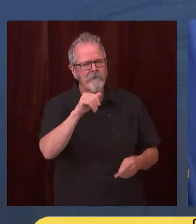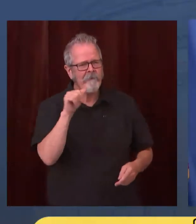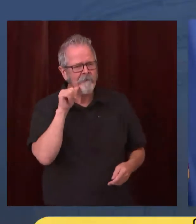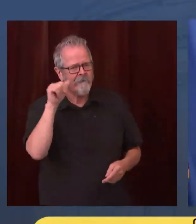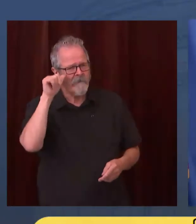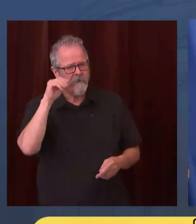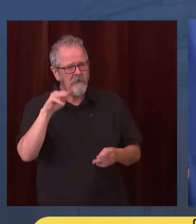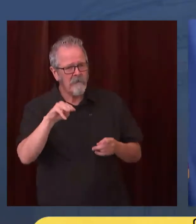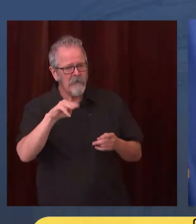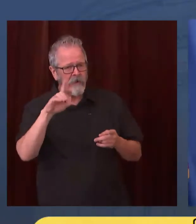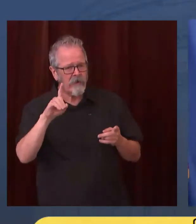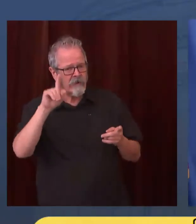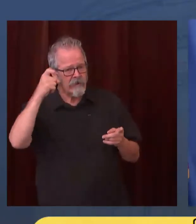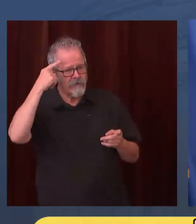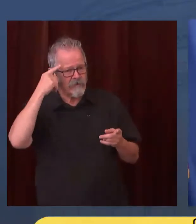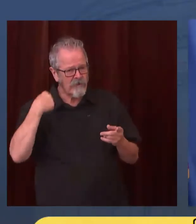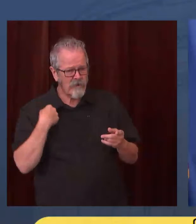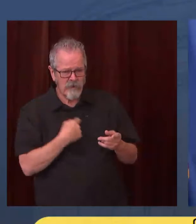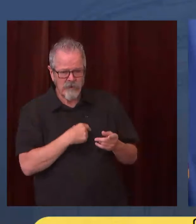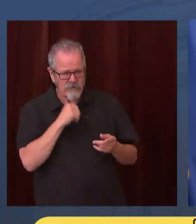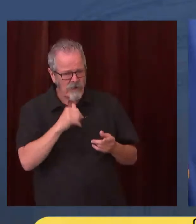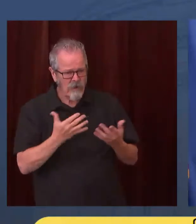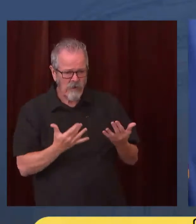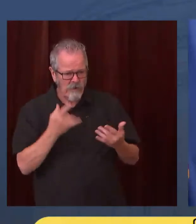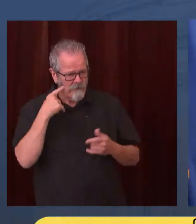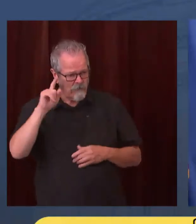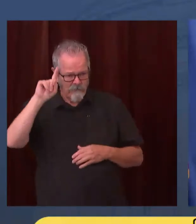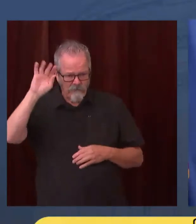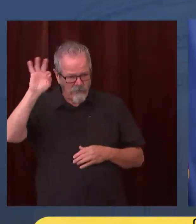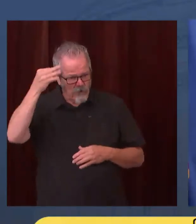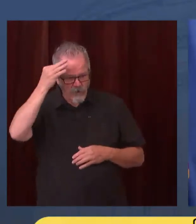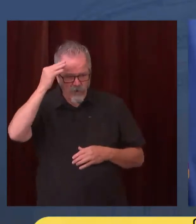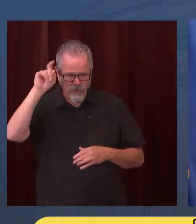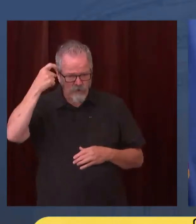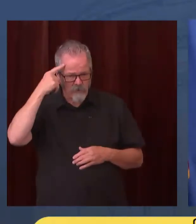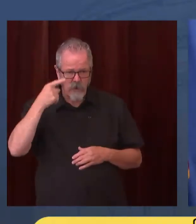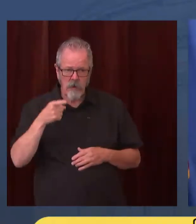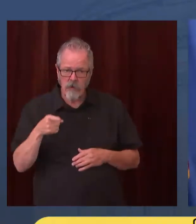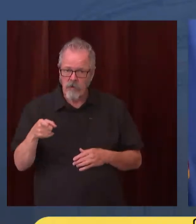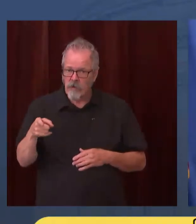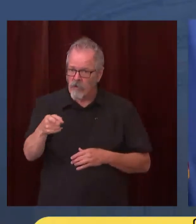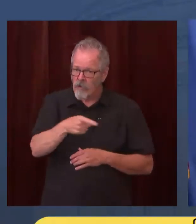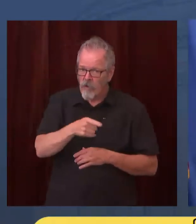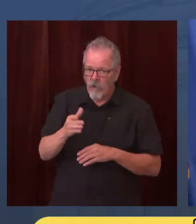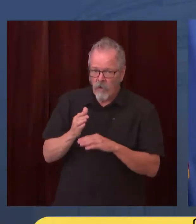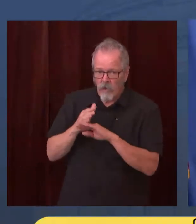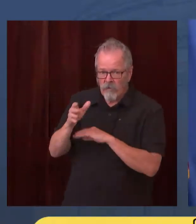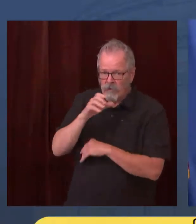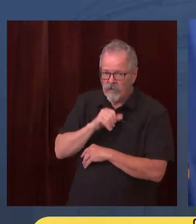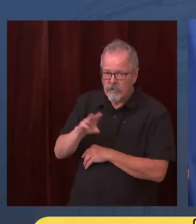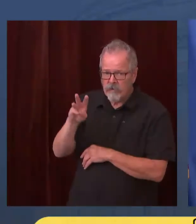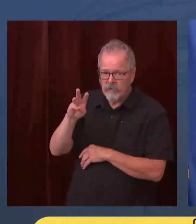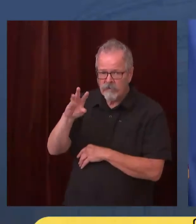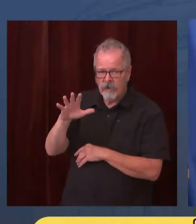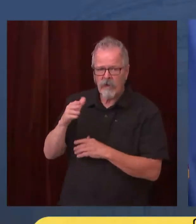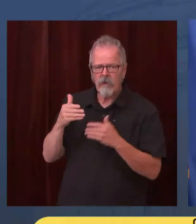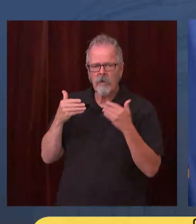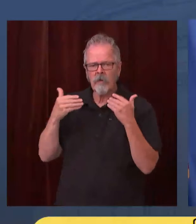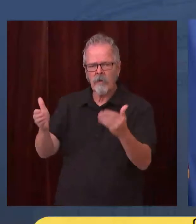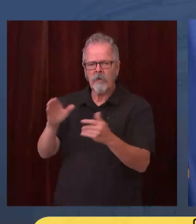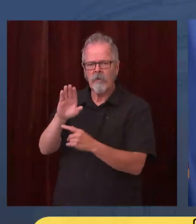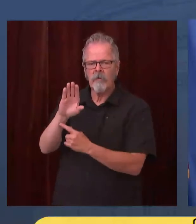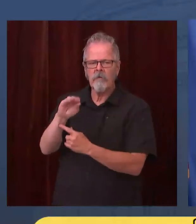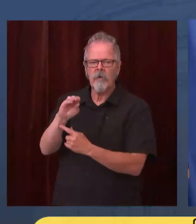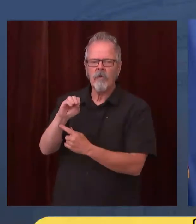was authorizing booster shots for those 65 and older who are in congregate care settings like nursing homes. Is there any sort of similar plan for